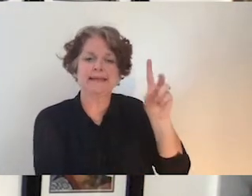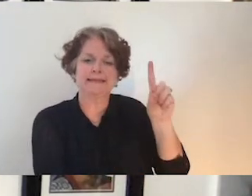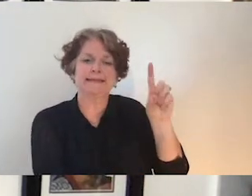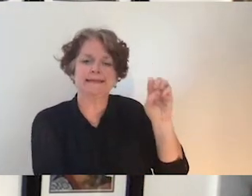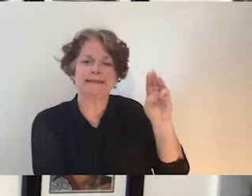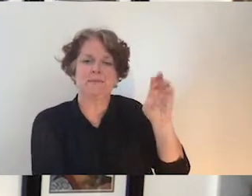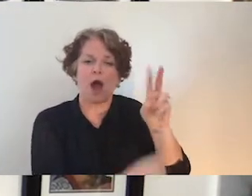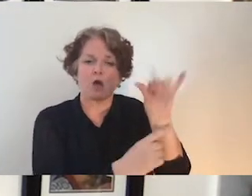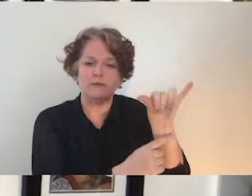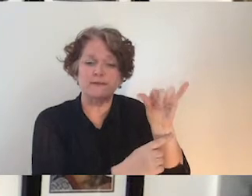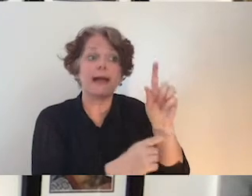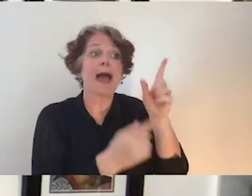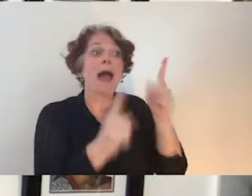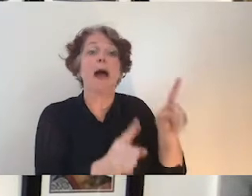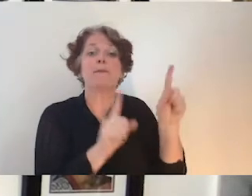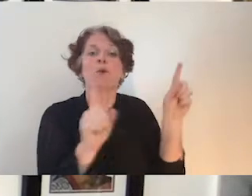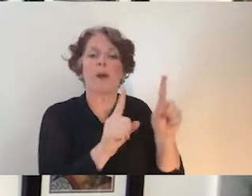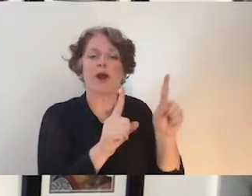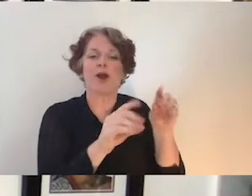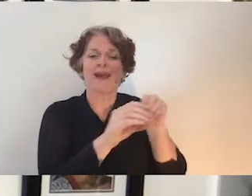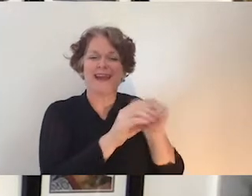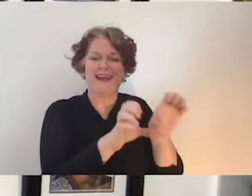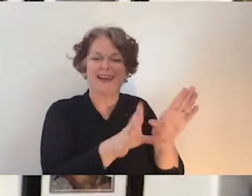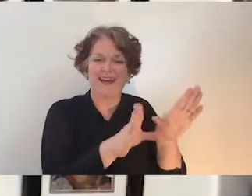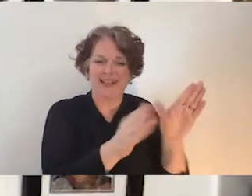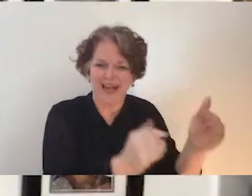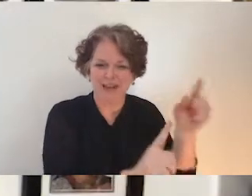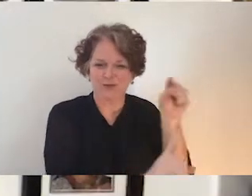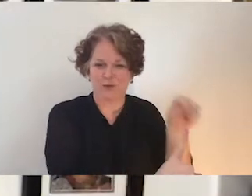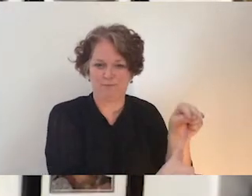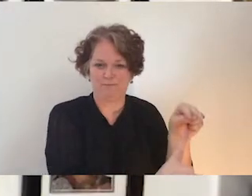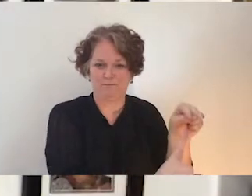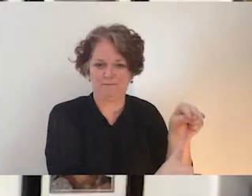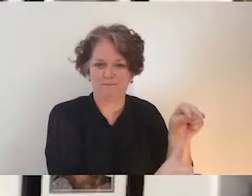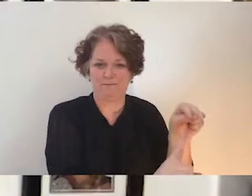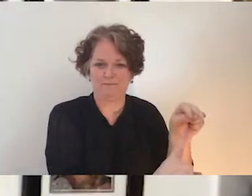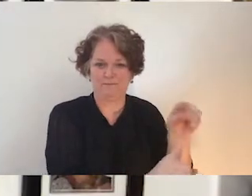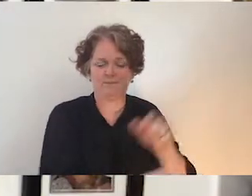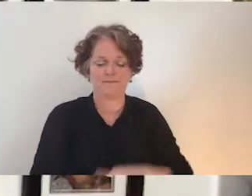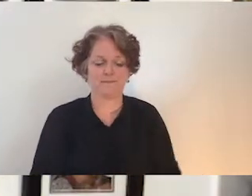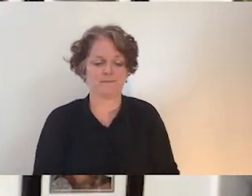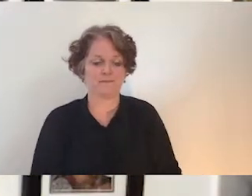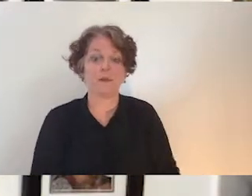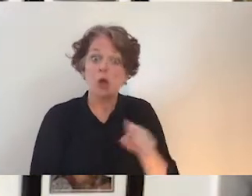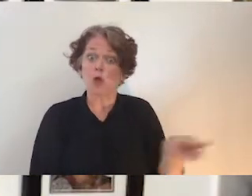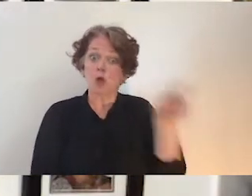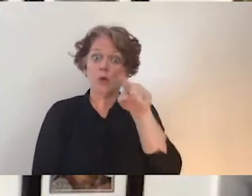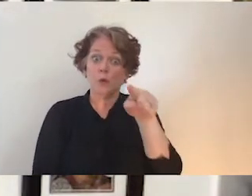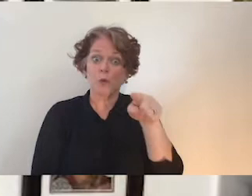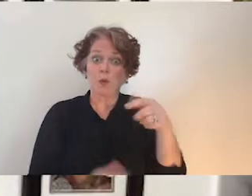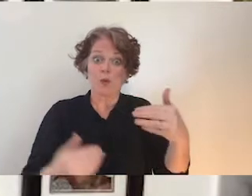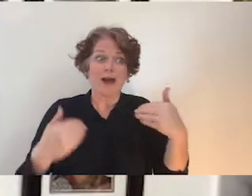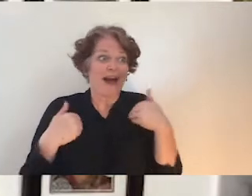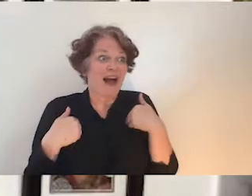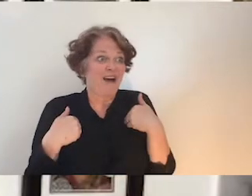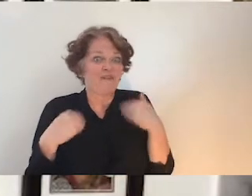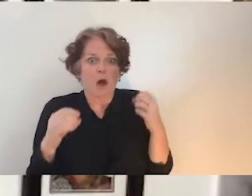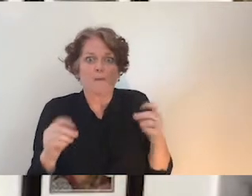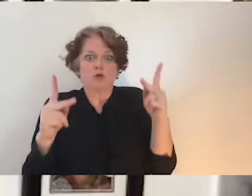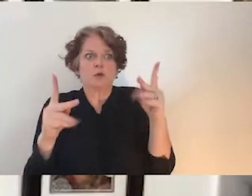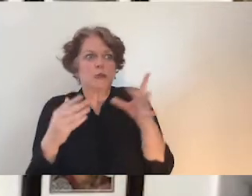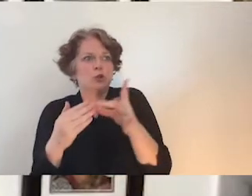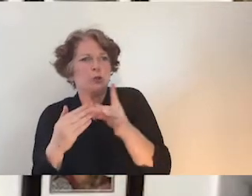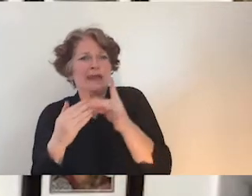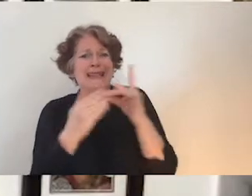and democracy that occurs in a classroom. You all have the opportunity to lead an education